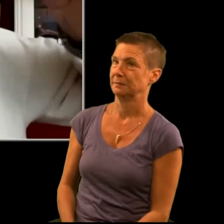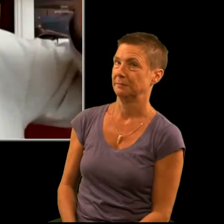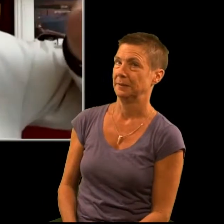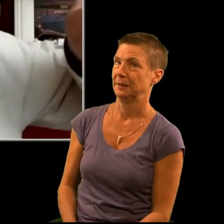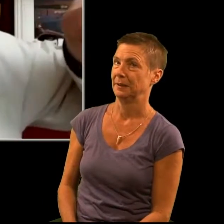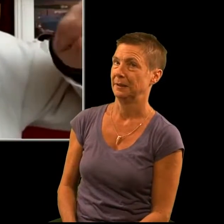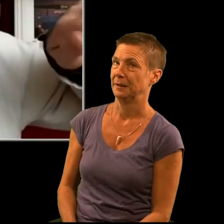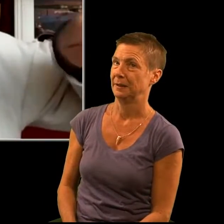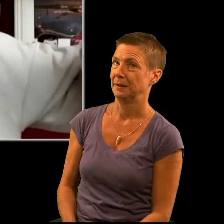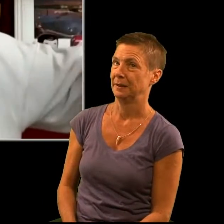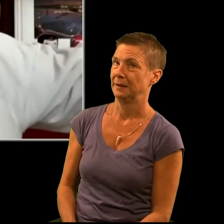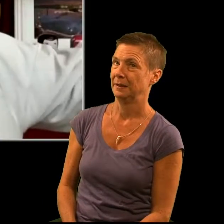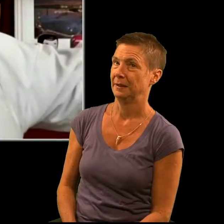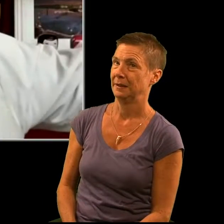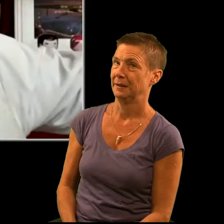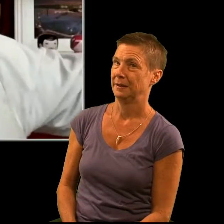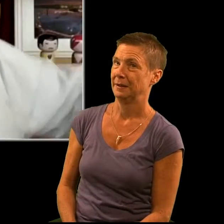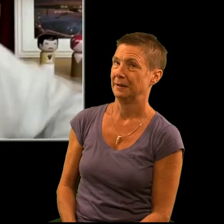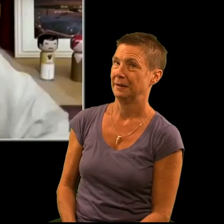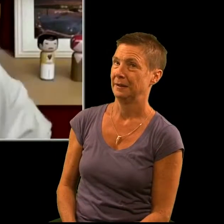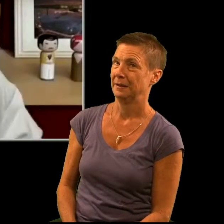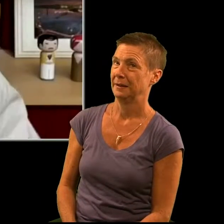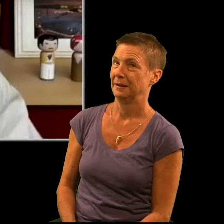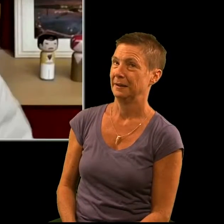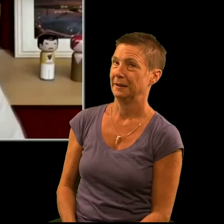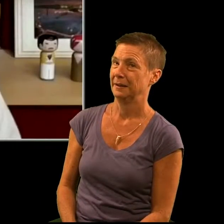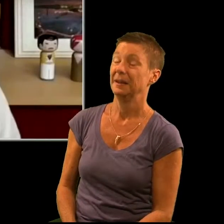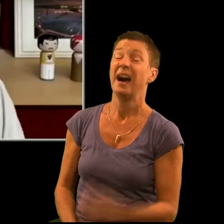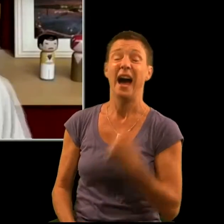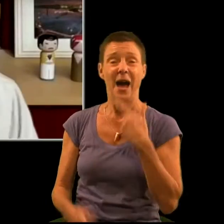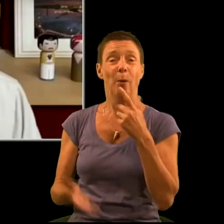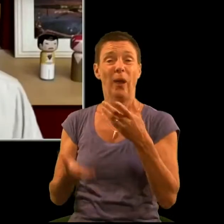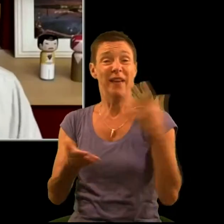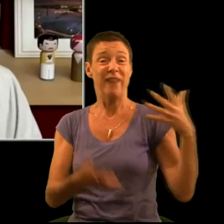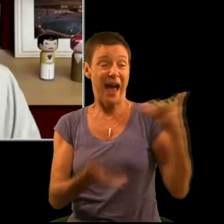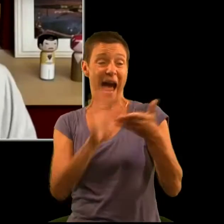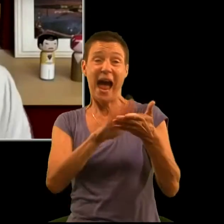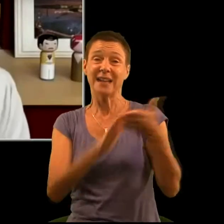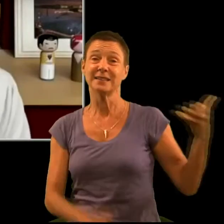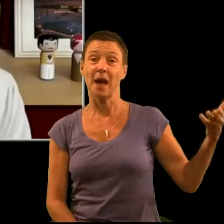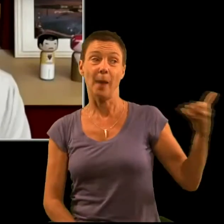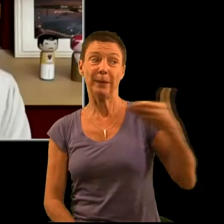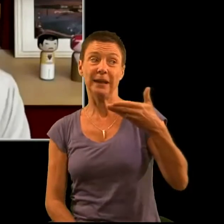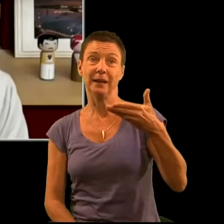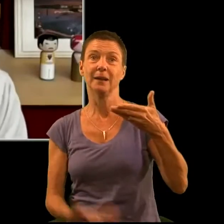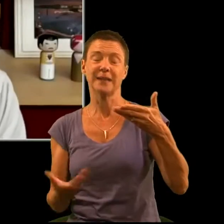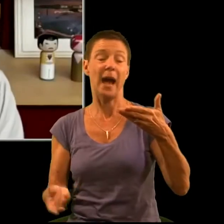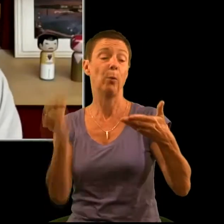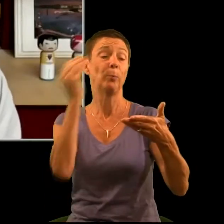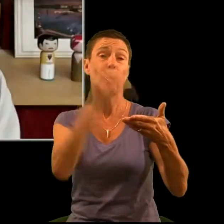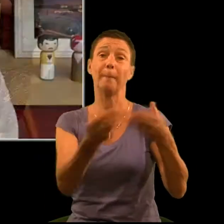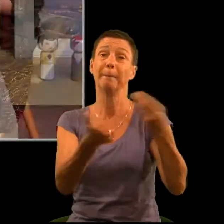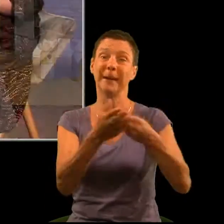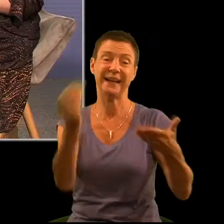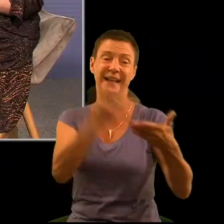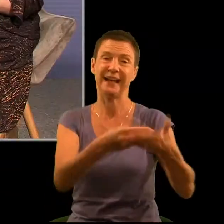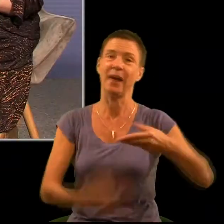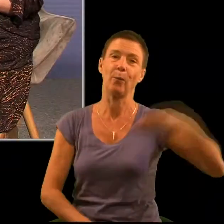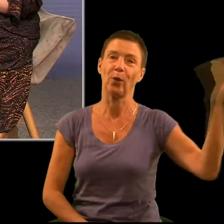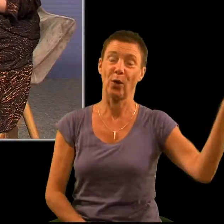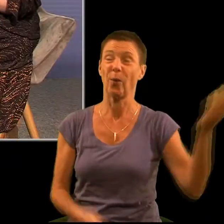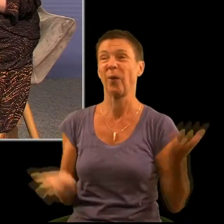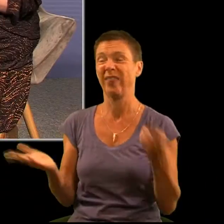will put money in the hand, and then the hand will go. That would be the extent of your